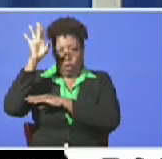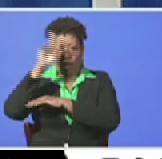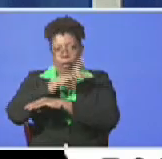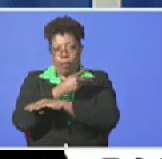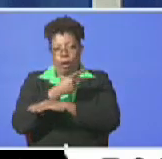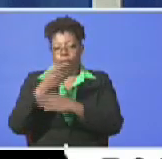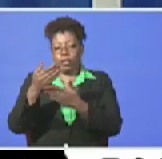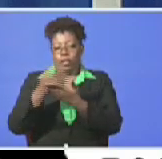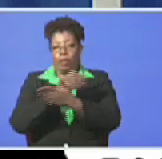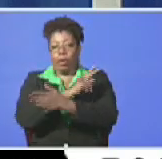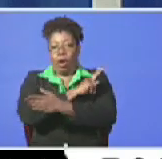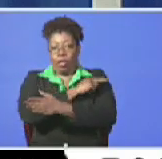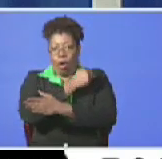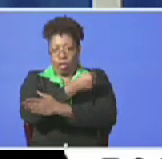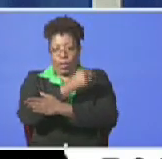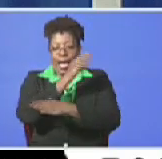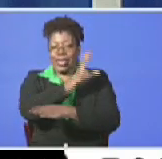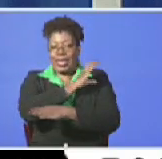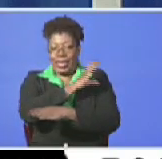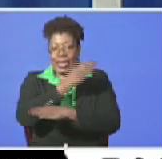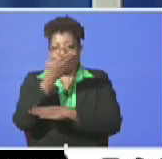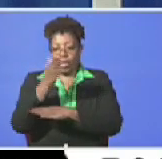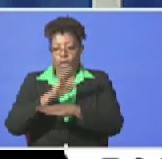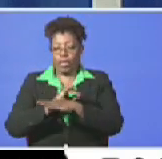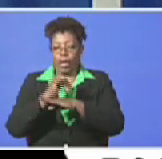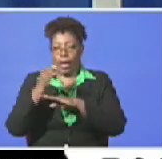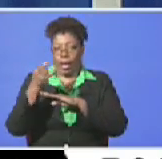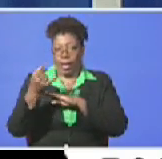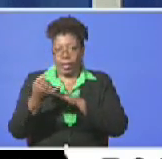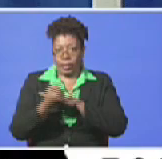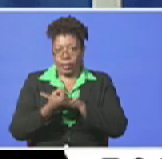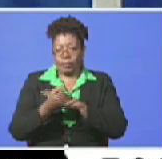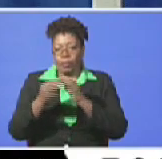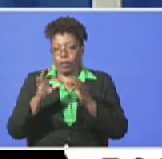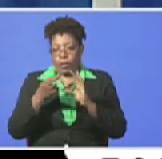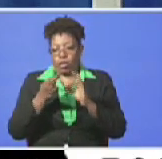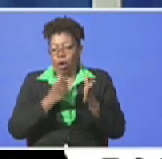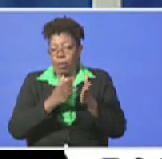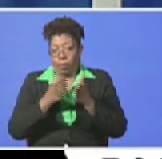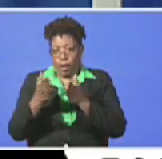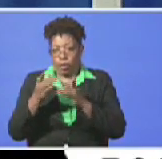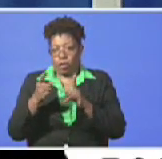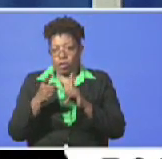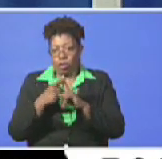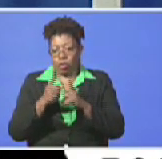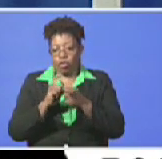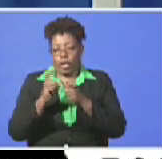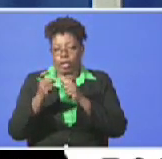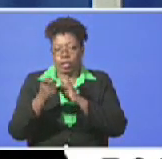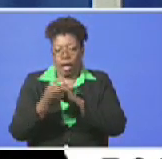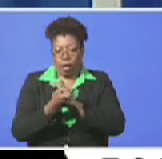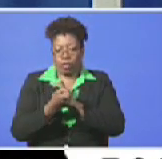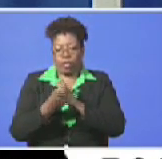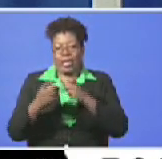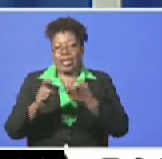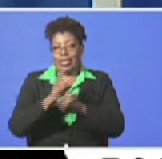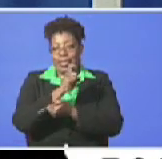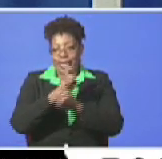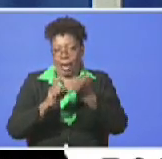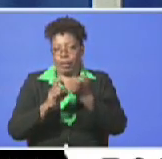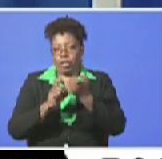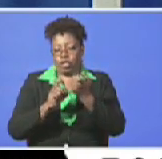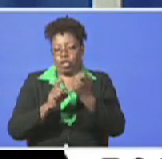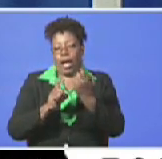the various hospitals and clinics on the island. Repairing or preparing to replace subsea cables damaged by the